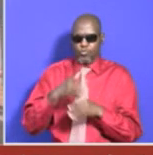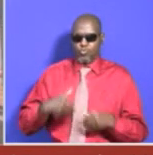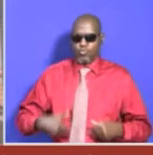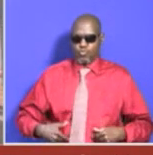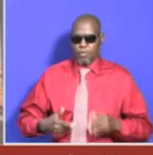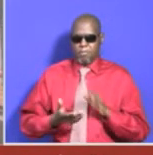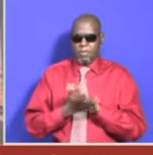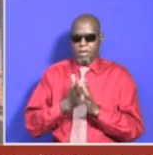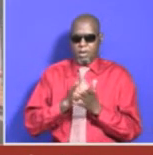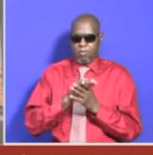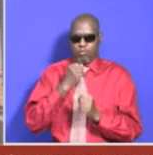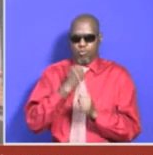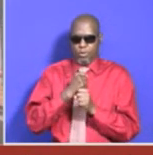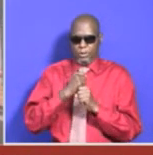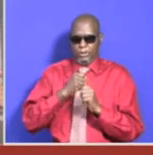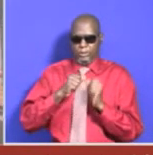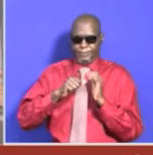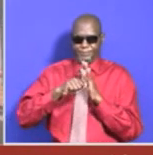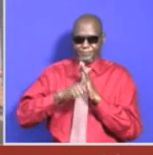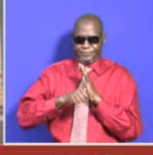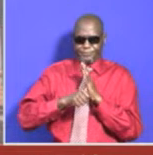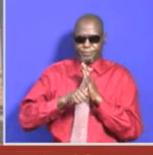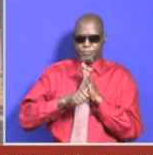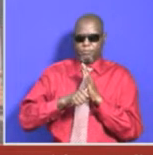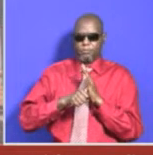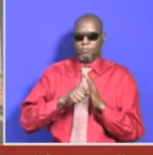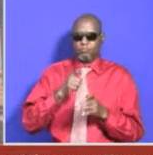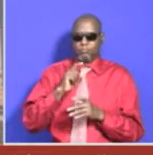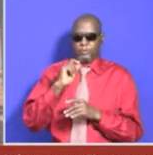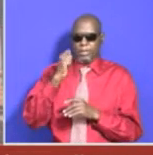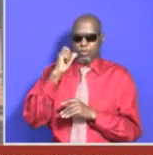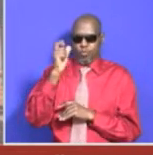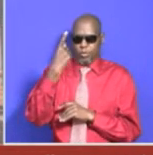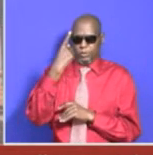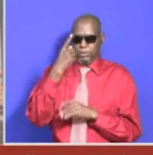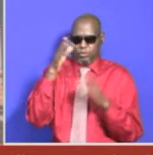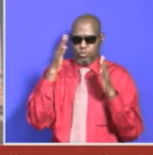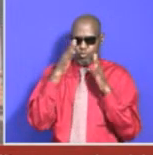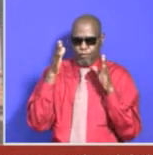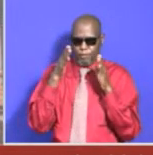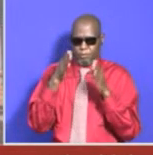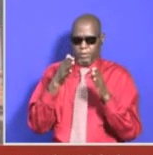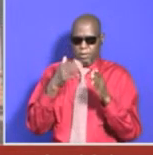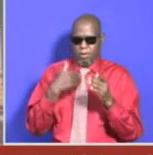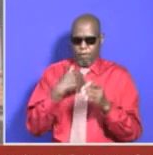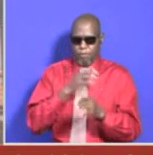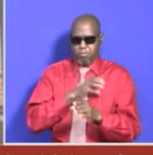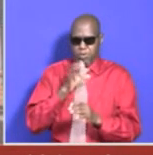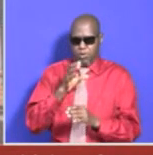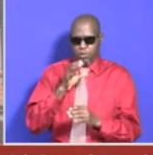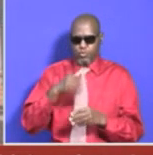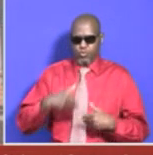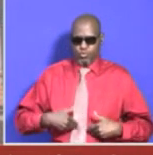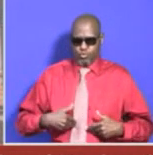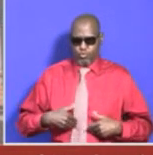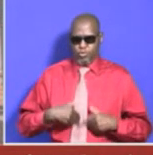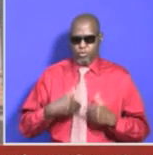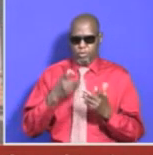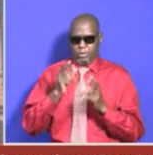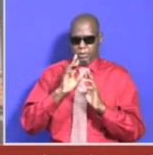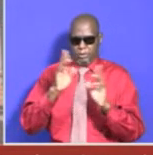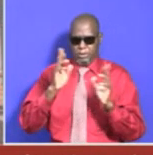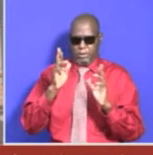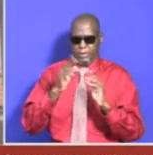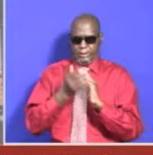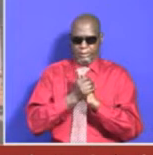career advancement. The DP emphasized that the Kenya Kwanza government commitment to empowering the youth and aiding them through equipping them with skills